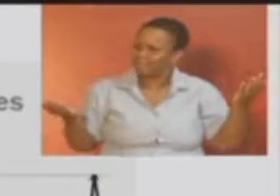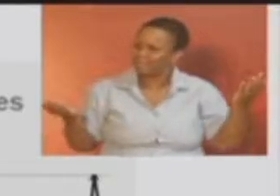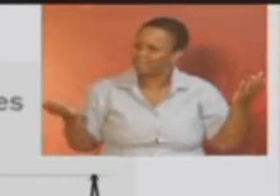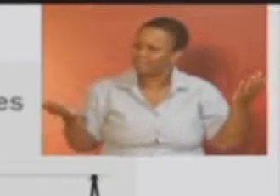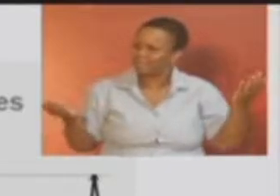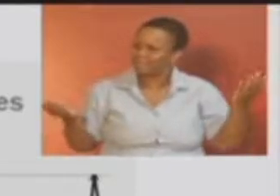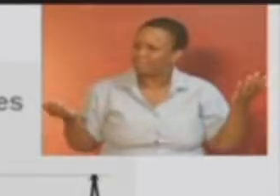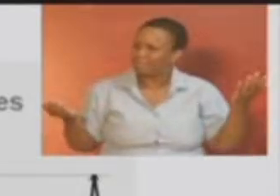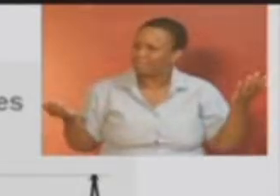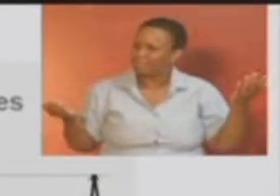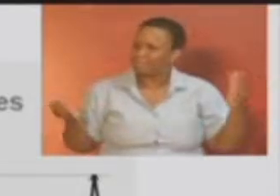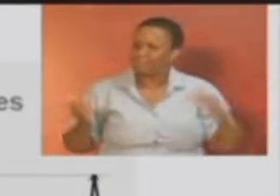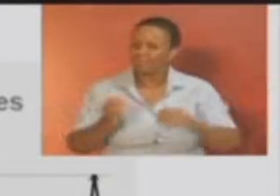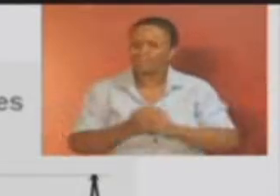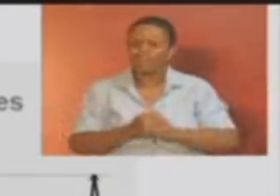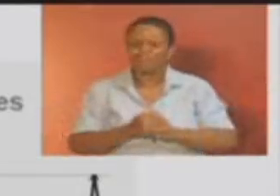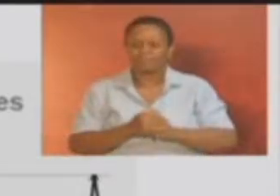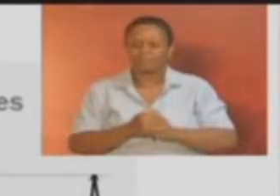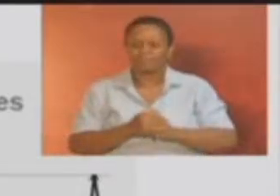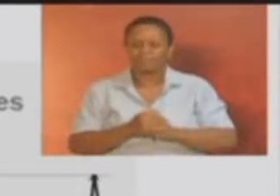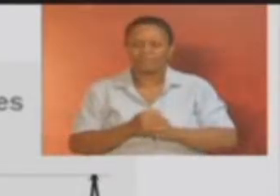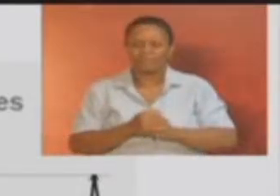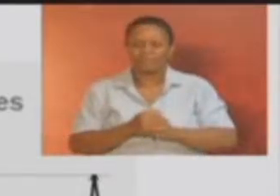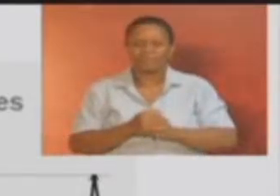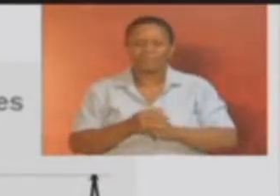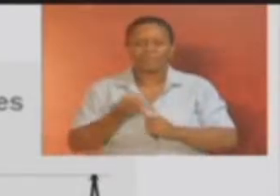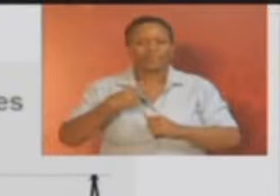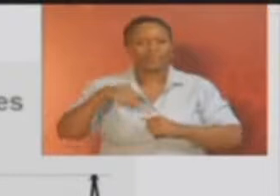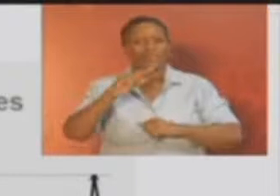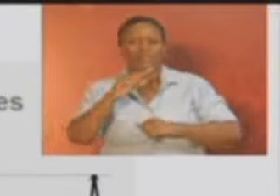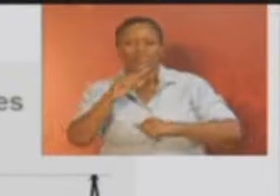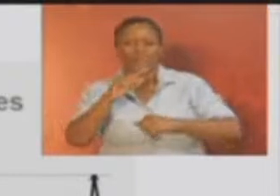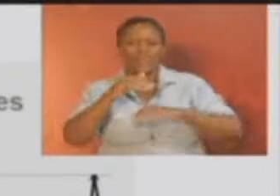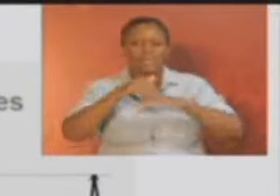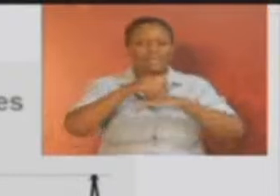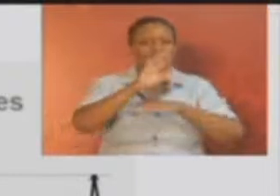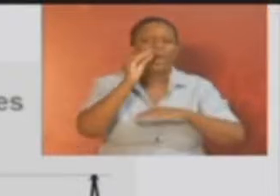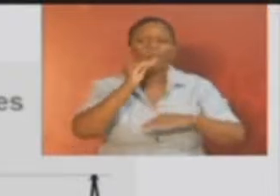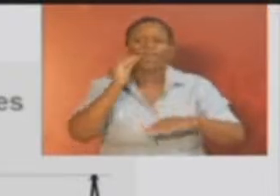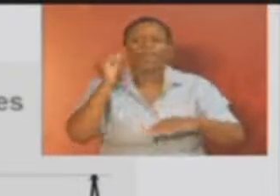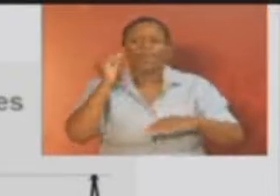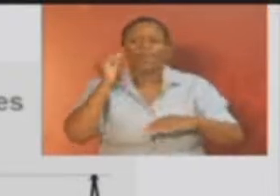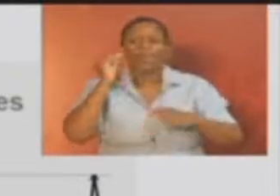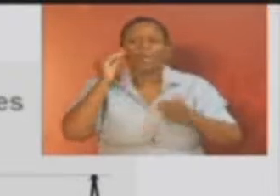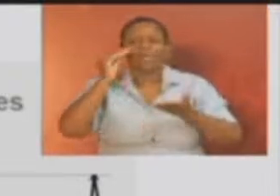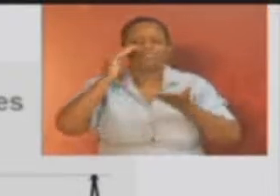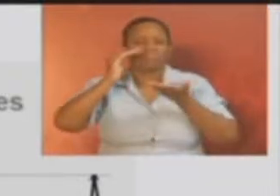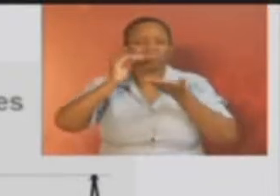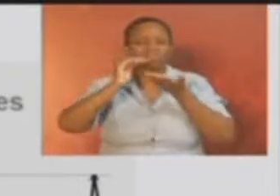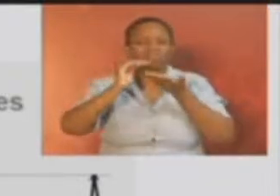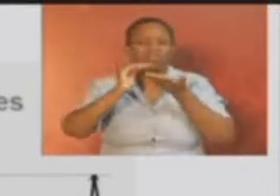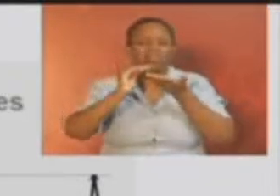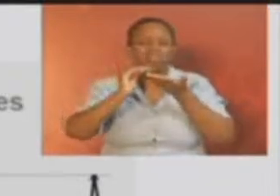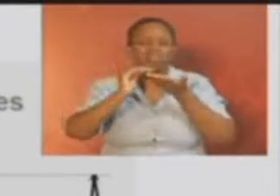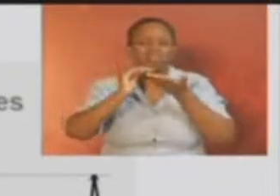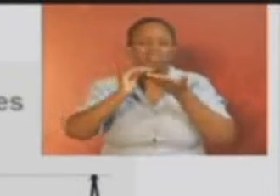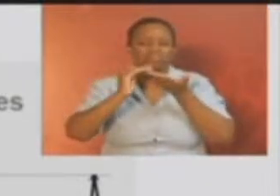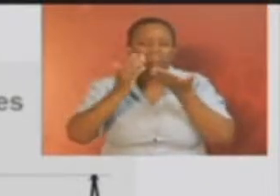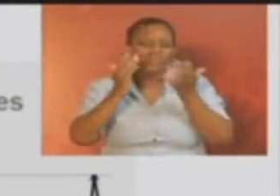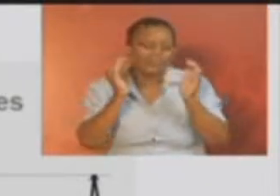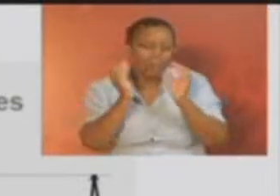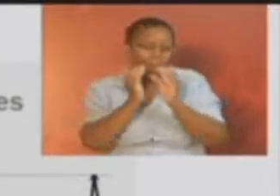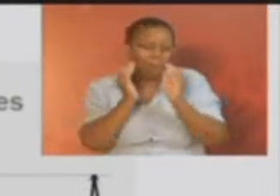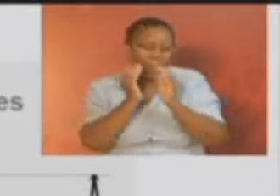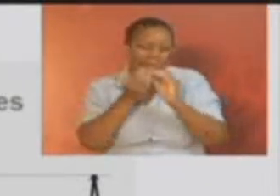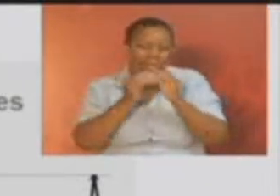day, while the discharges have actually decreased. That is indicative of how ill patients are, and my colleague, Dr. Trotman, will go